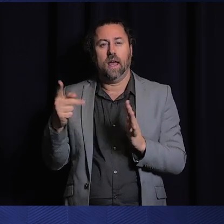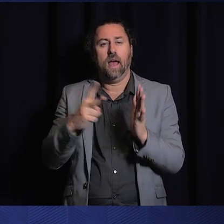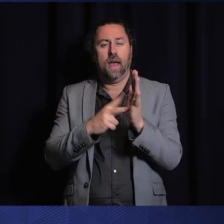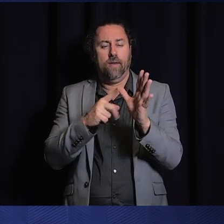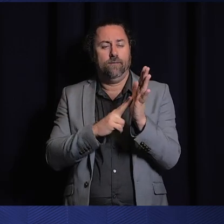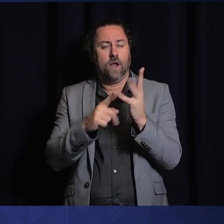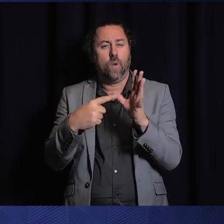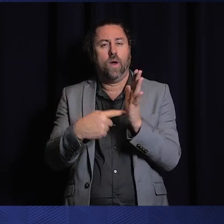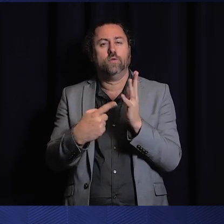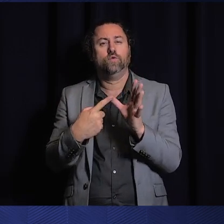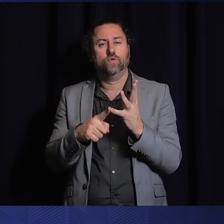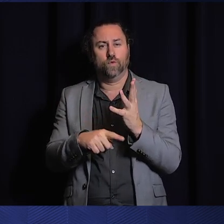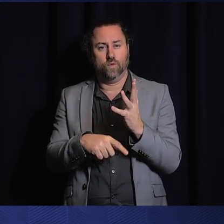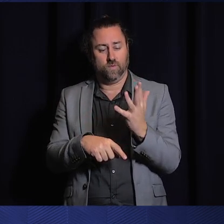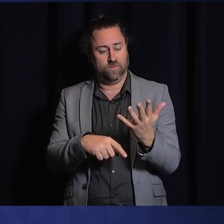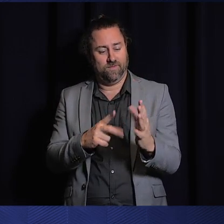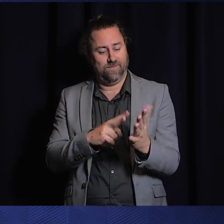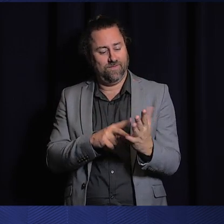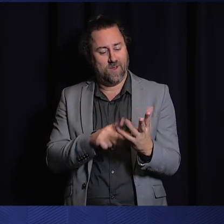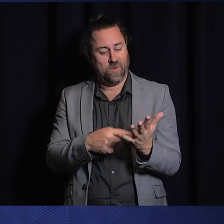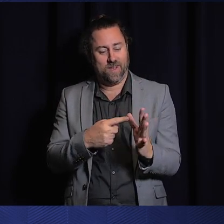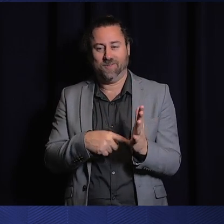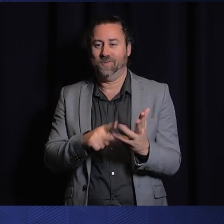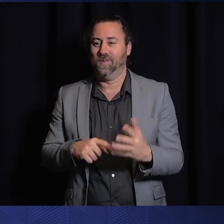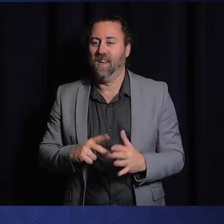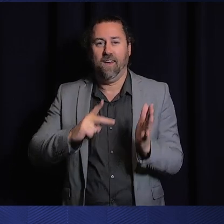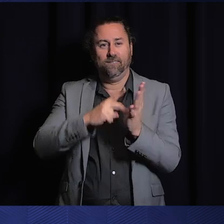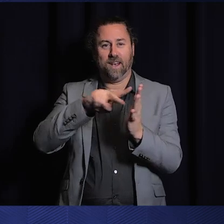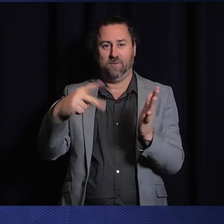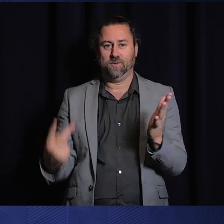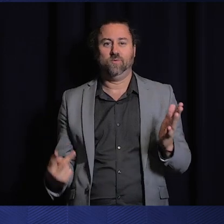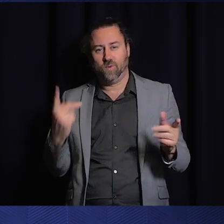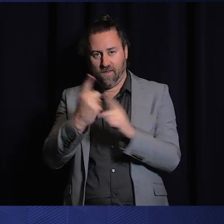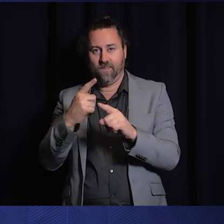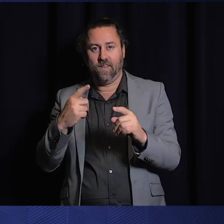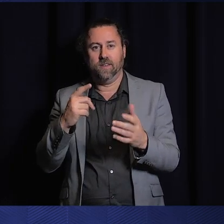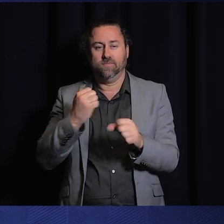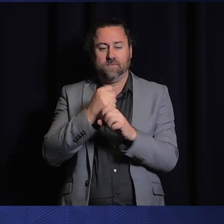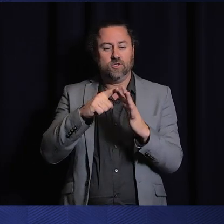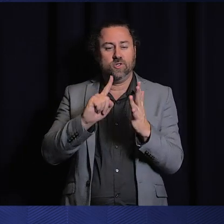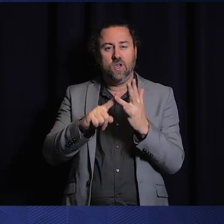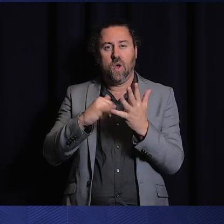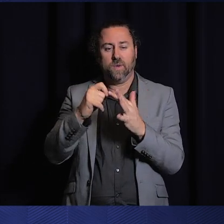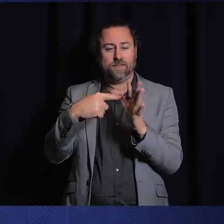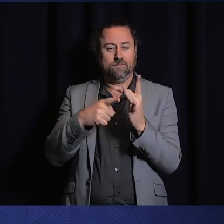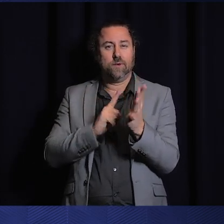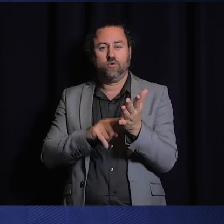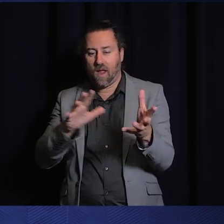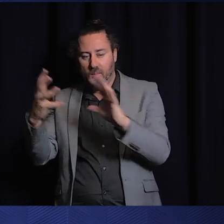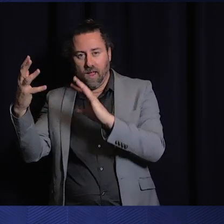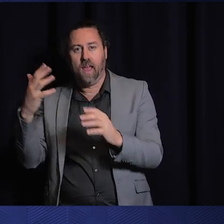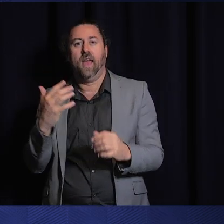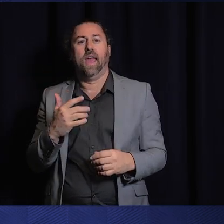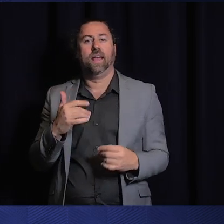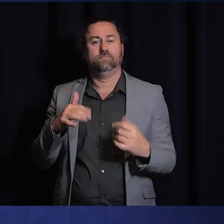of Climate Change, Meteorology and Geohazards, Environment, Energy and Disaster Management, and as of